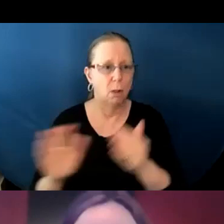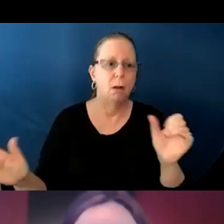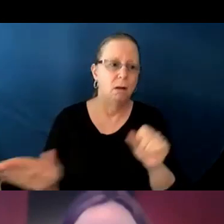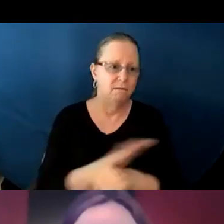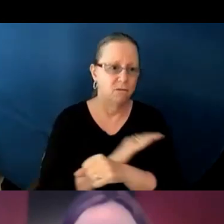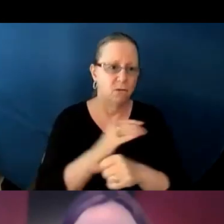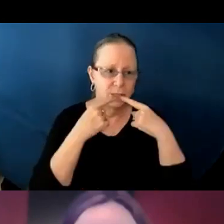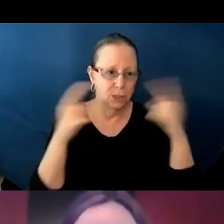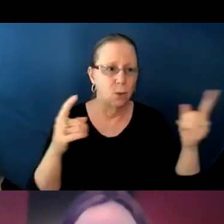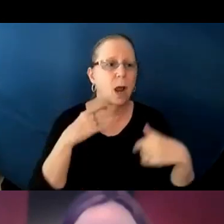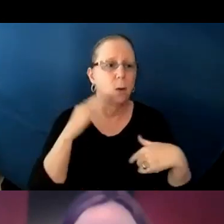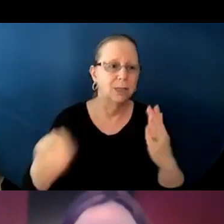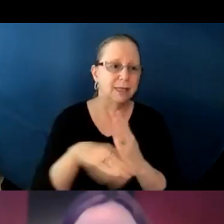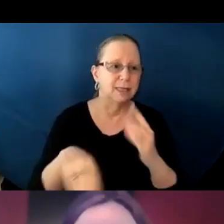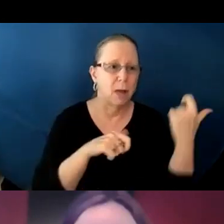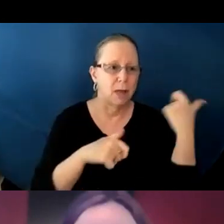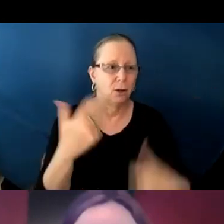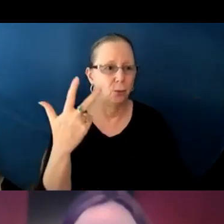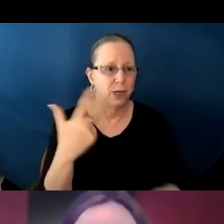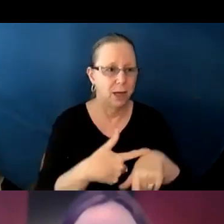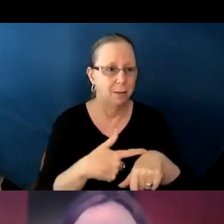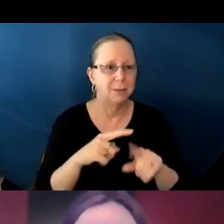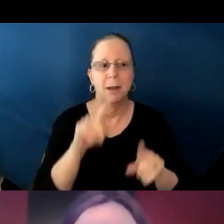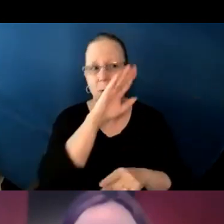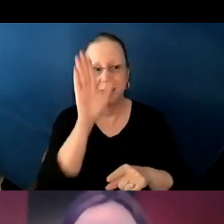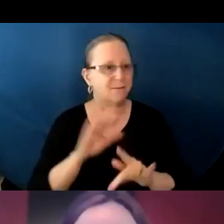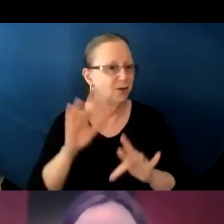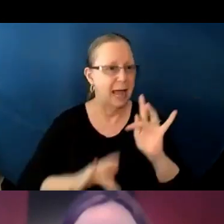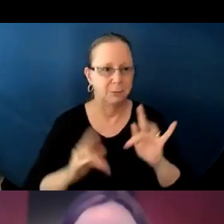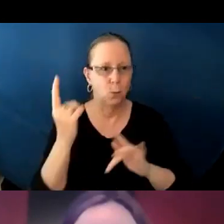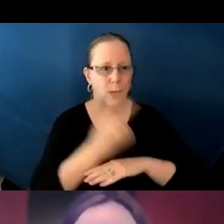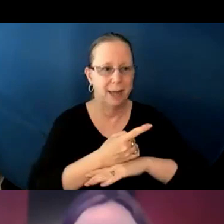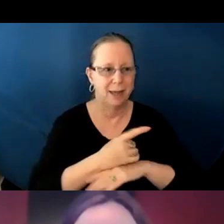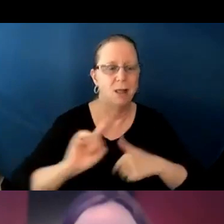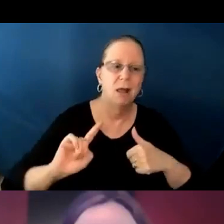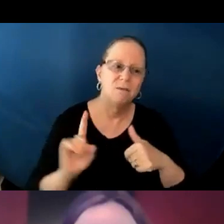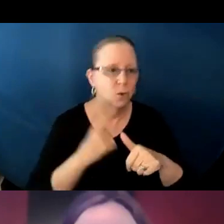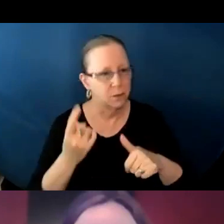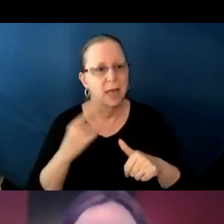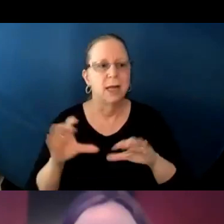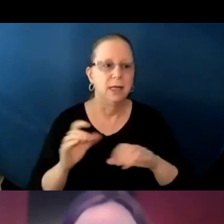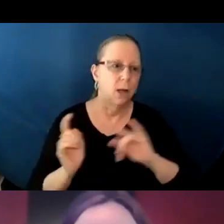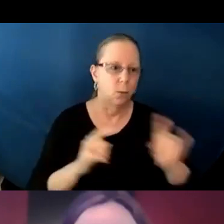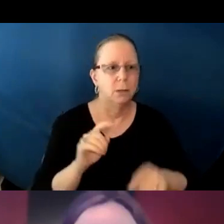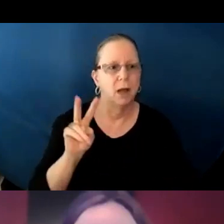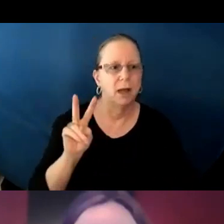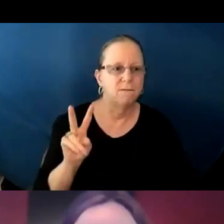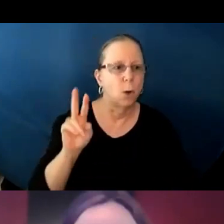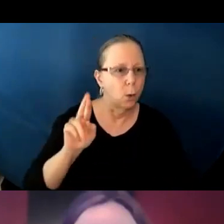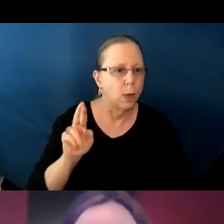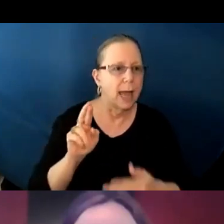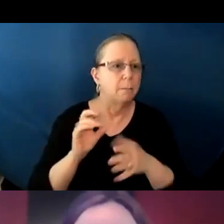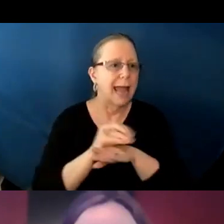times, but I never missed a day of class. One of the first things I did was I went to my vocational rehab